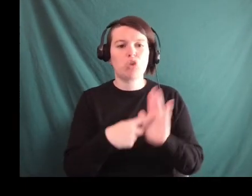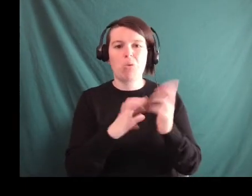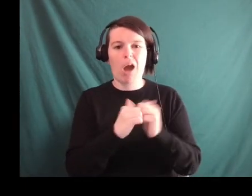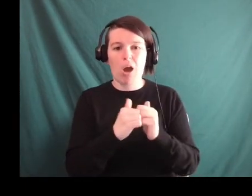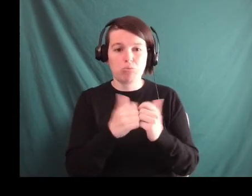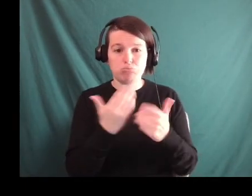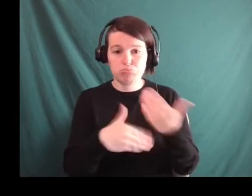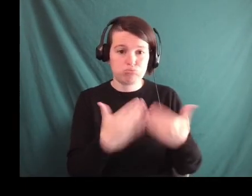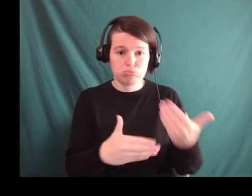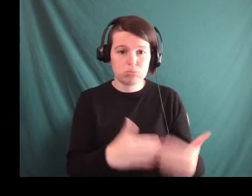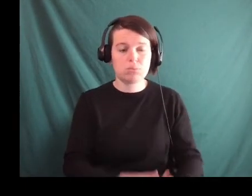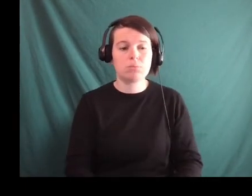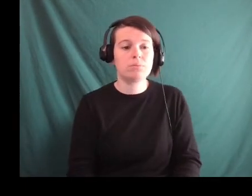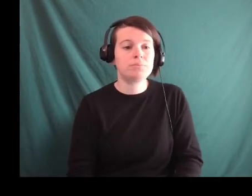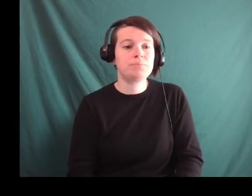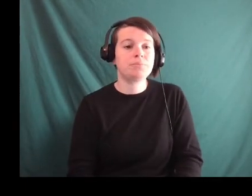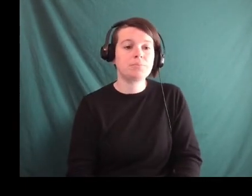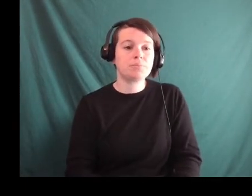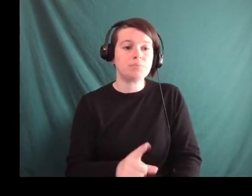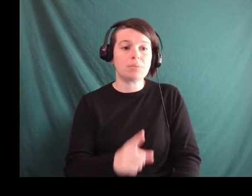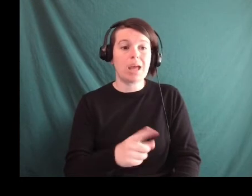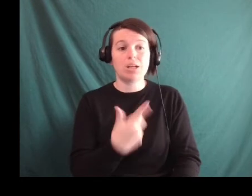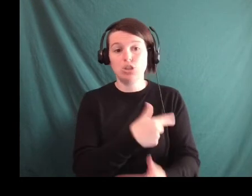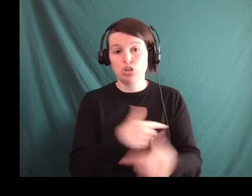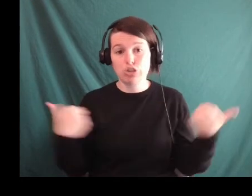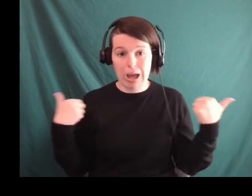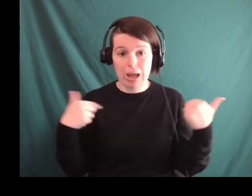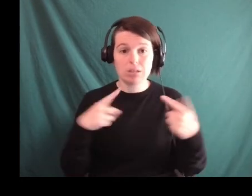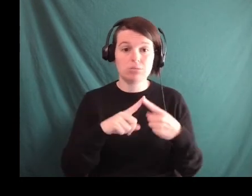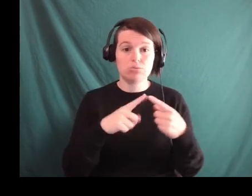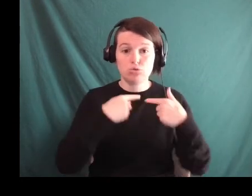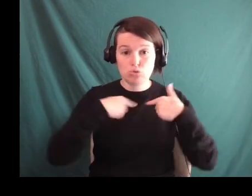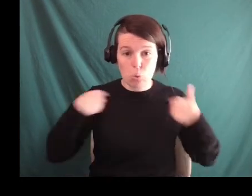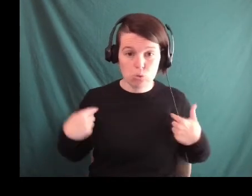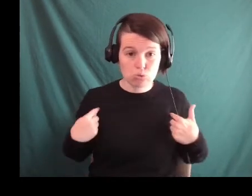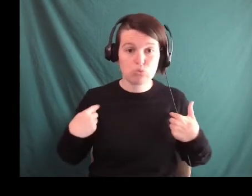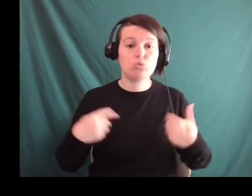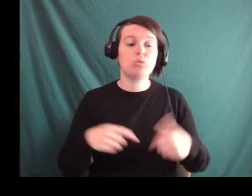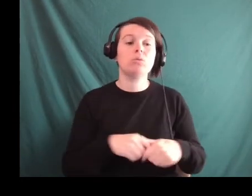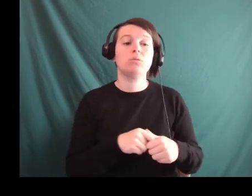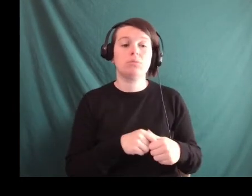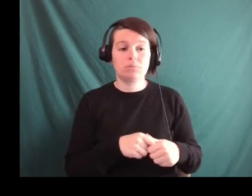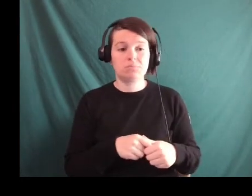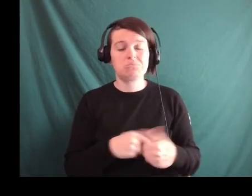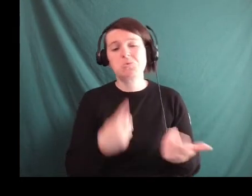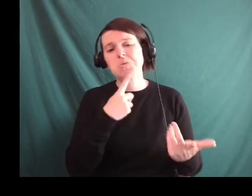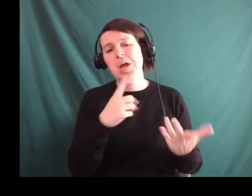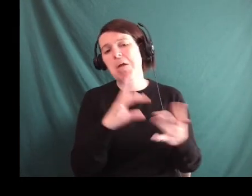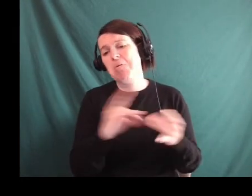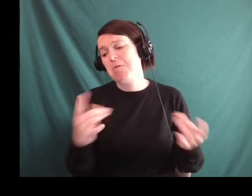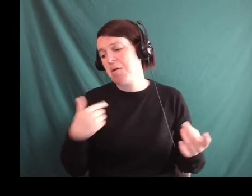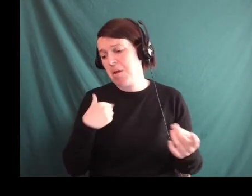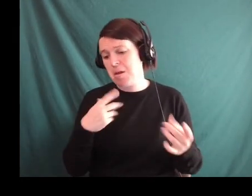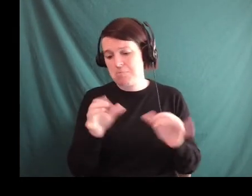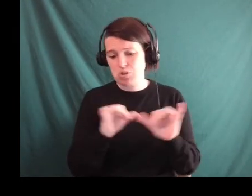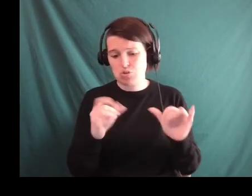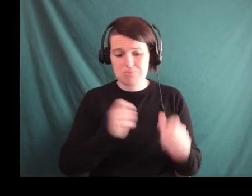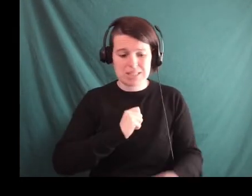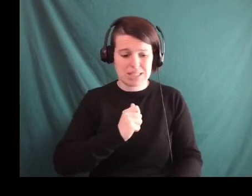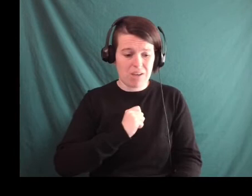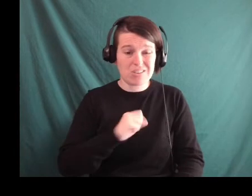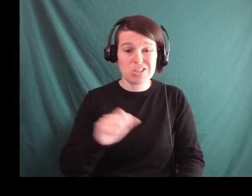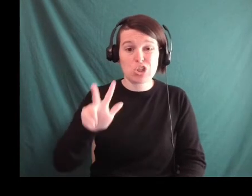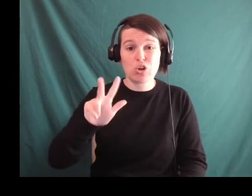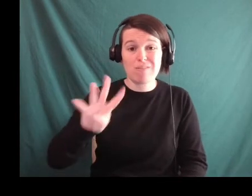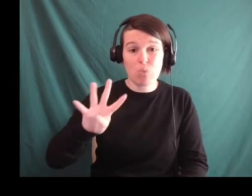works. GC2B has the chest size and the shoulder size. So say I measured myself at a